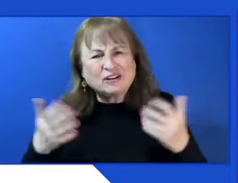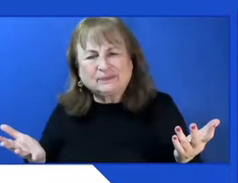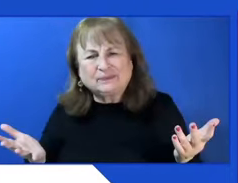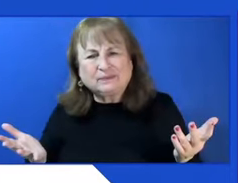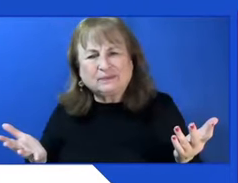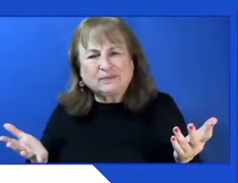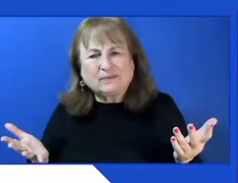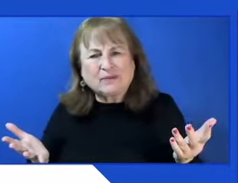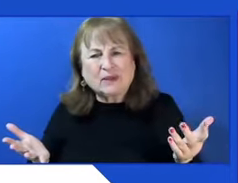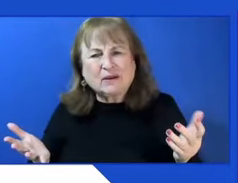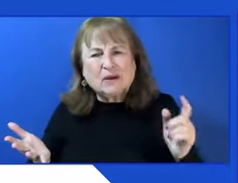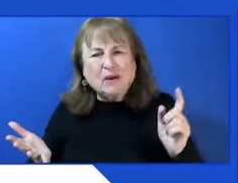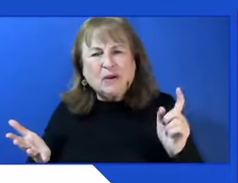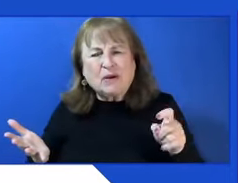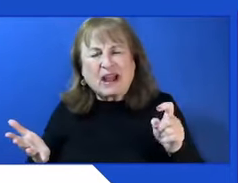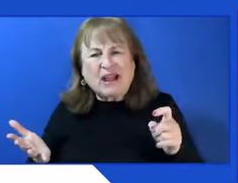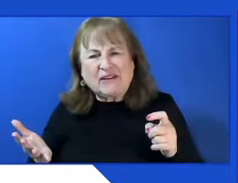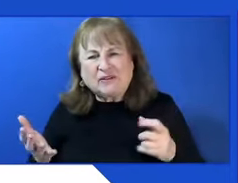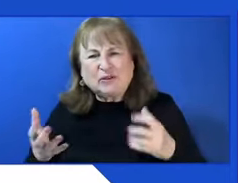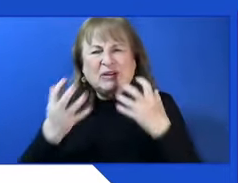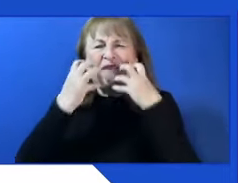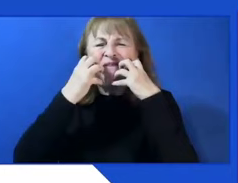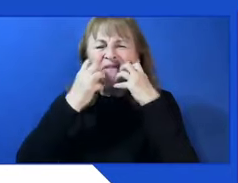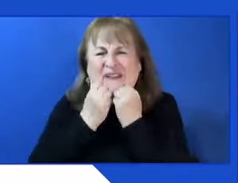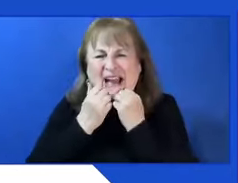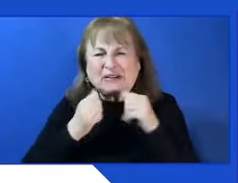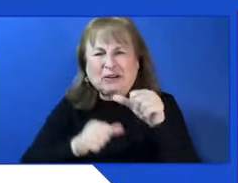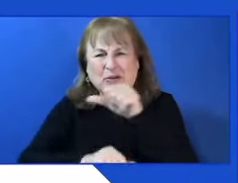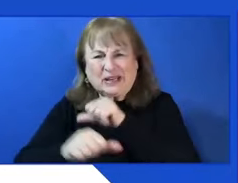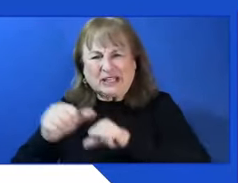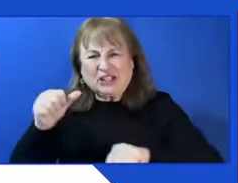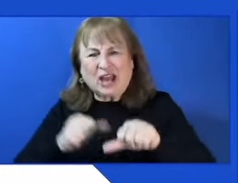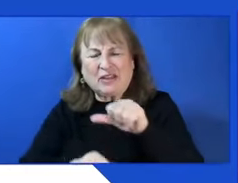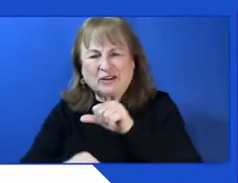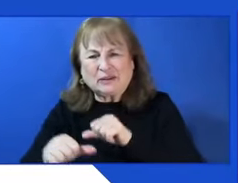to value each other.